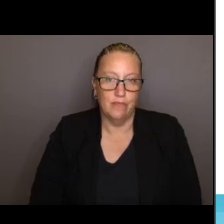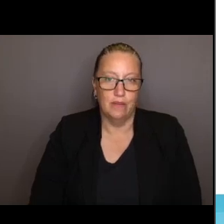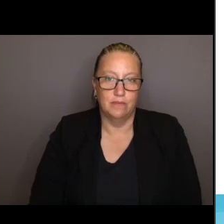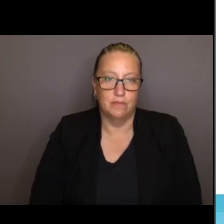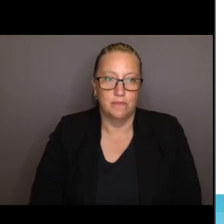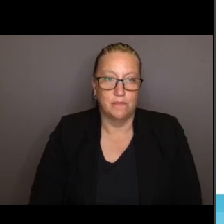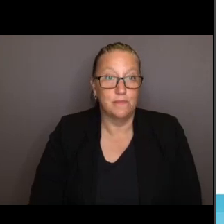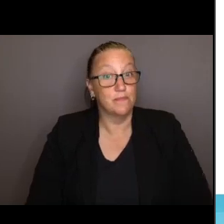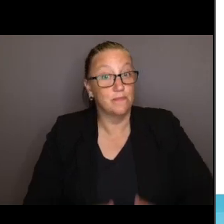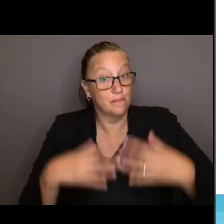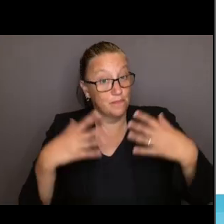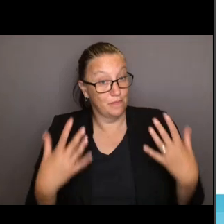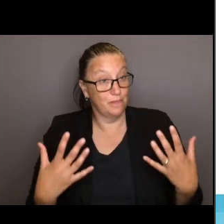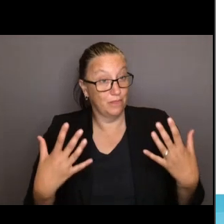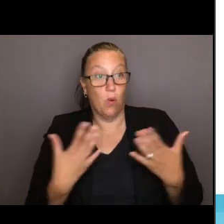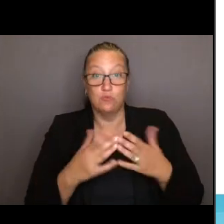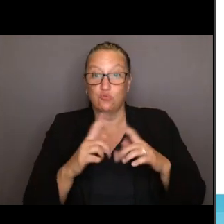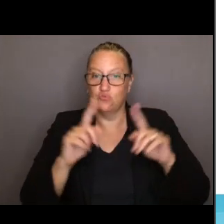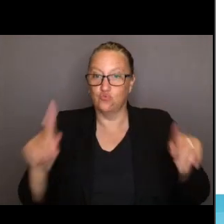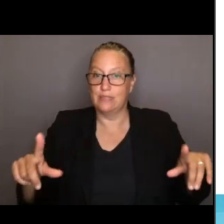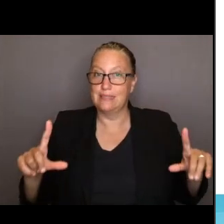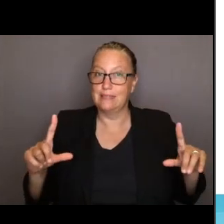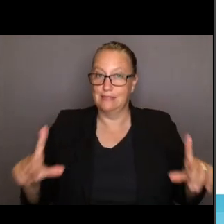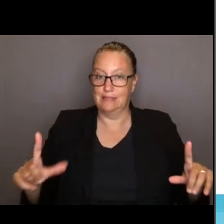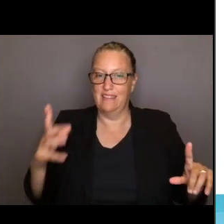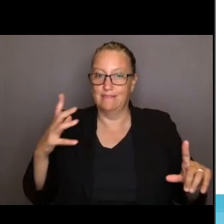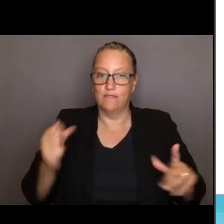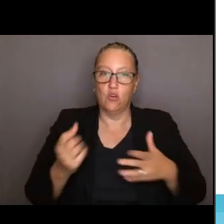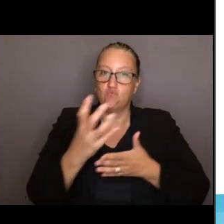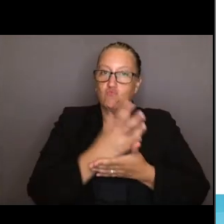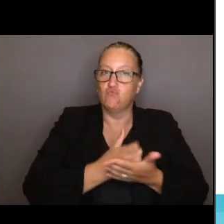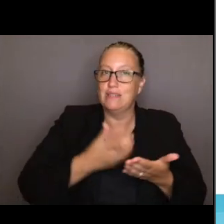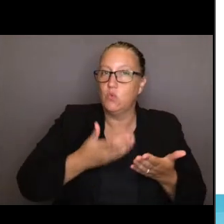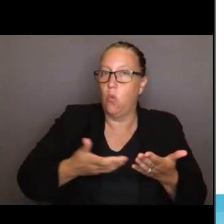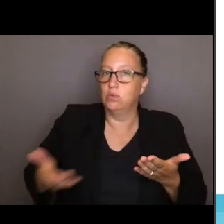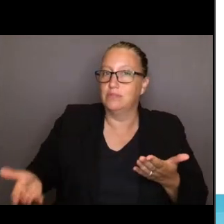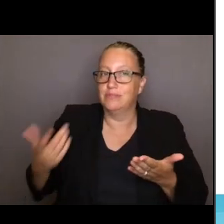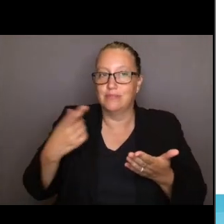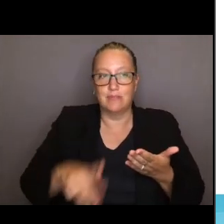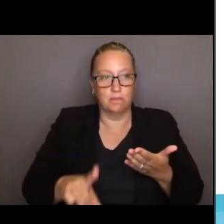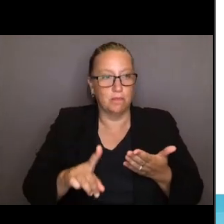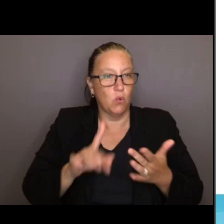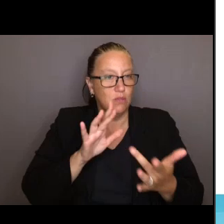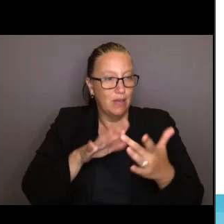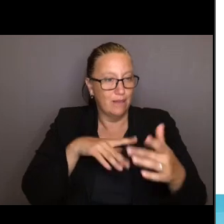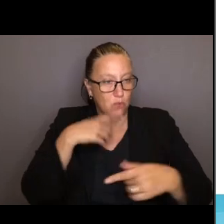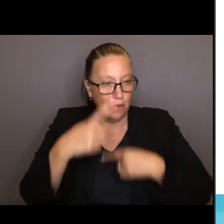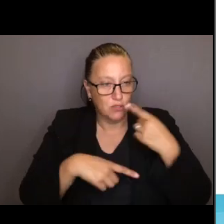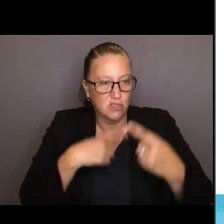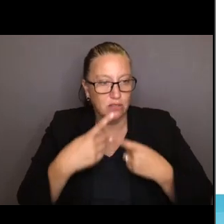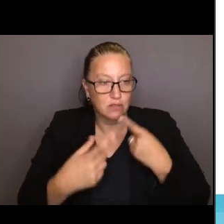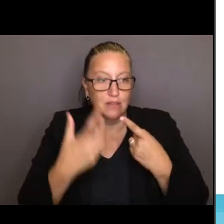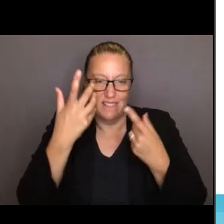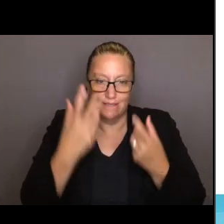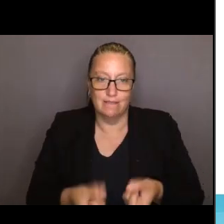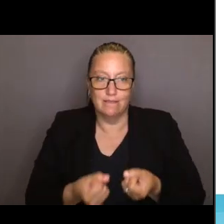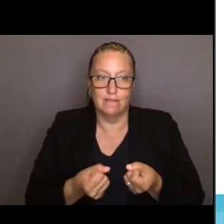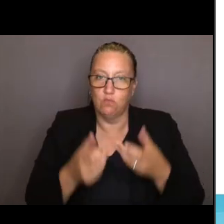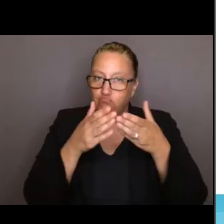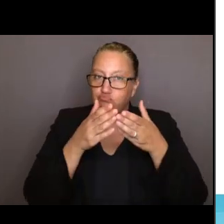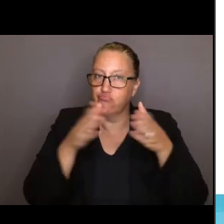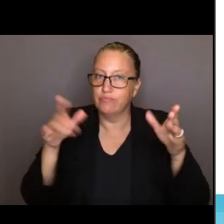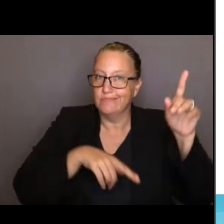Okay, so on your screen is just our resources and contact information. So we do have a wide